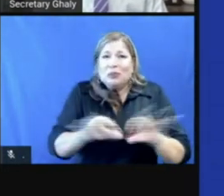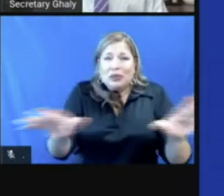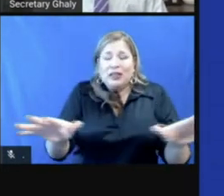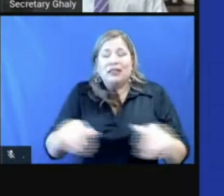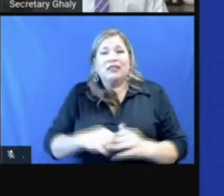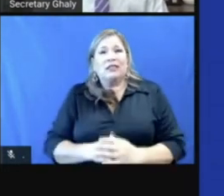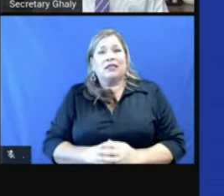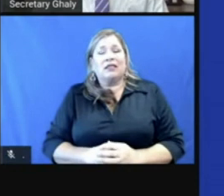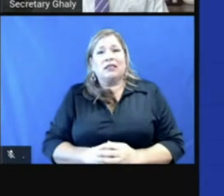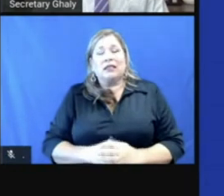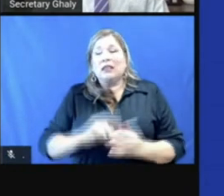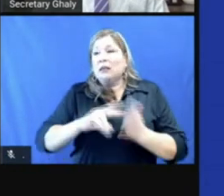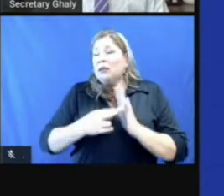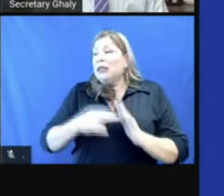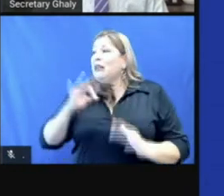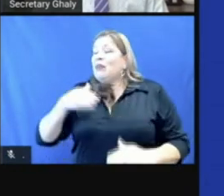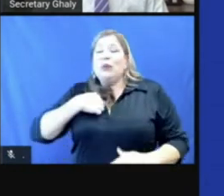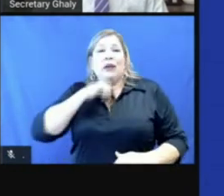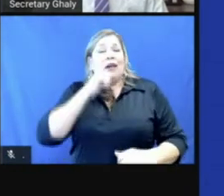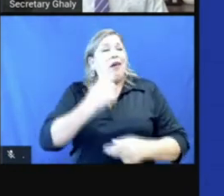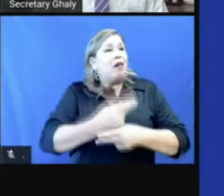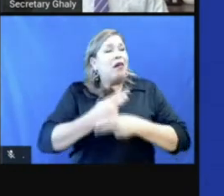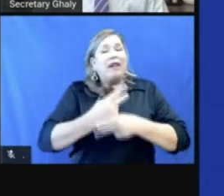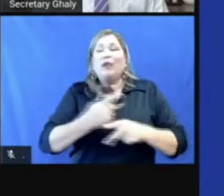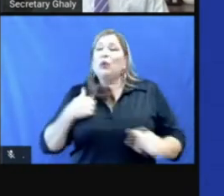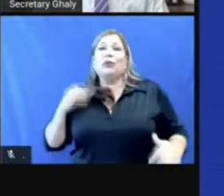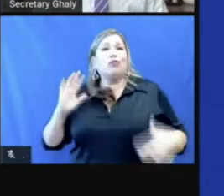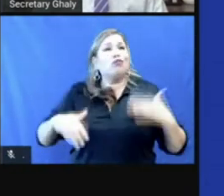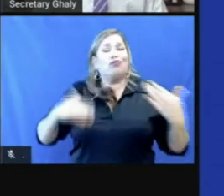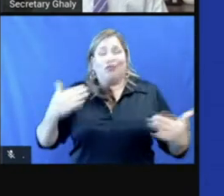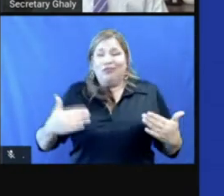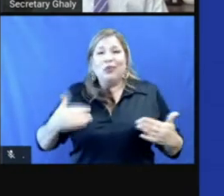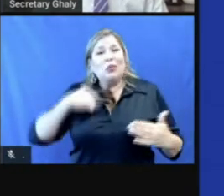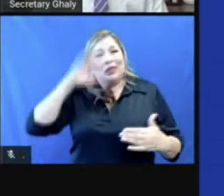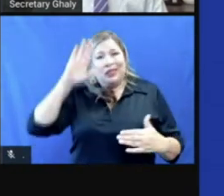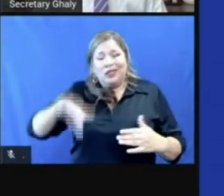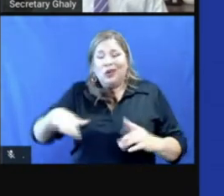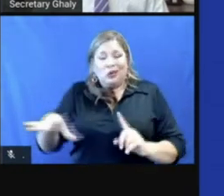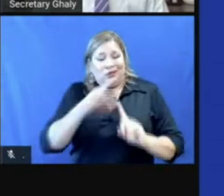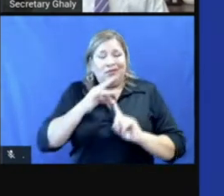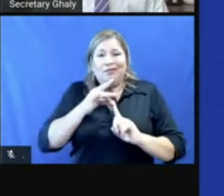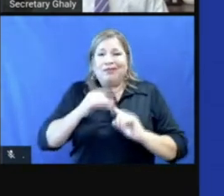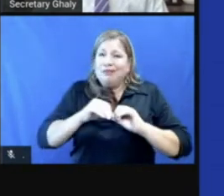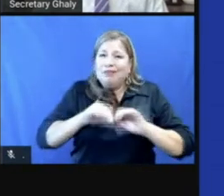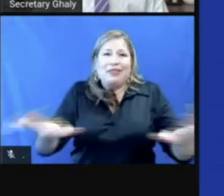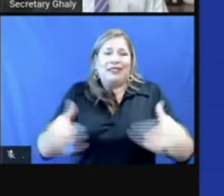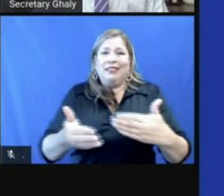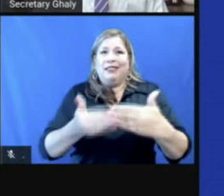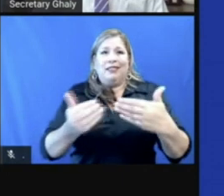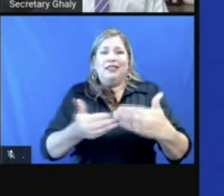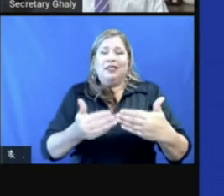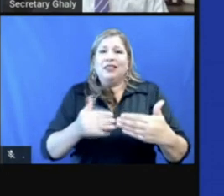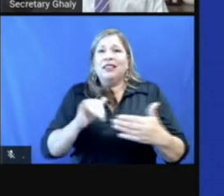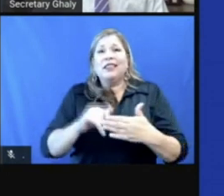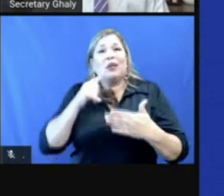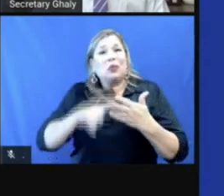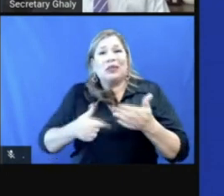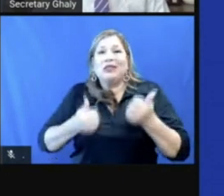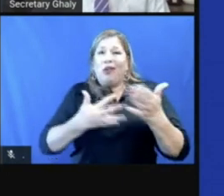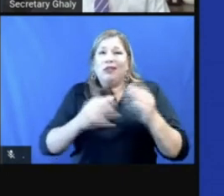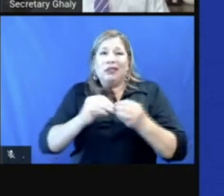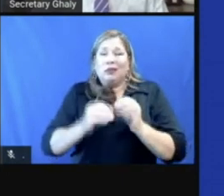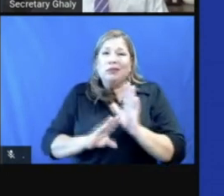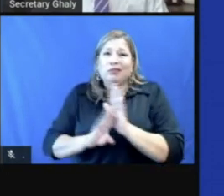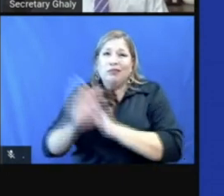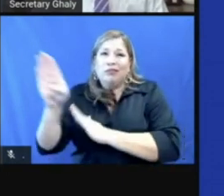where when we put our guard down, it certainly does spread. And we know that those are factors driving this high transmission.